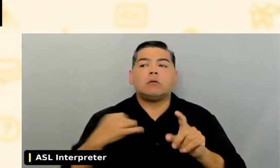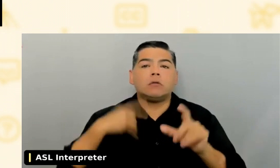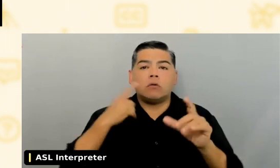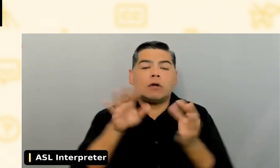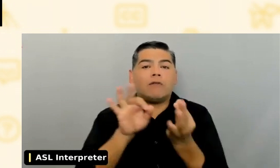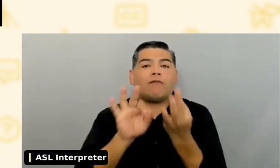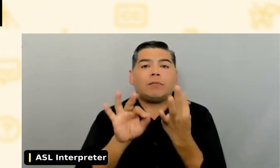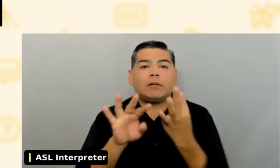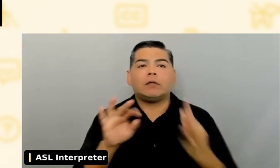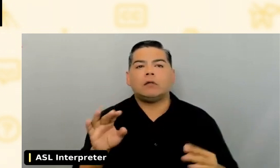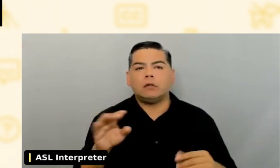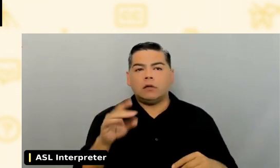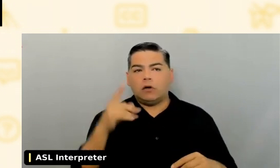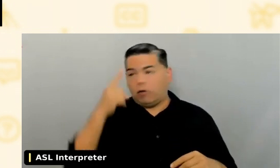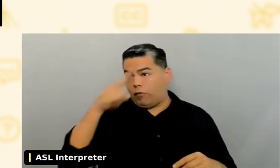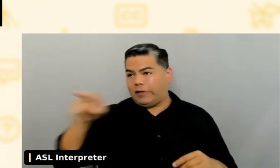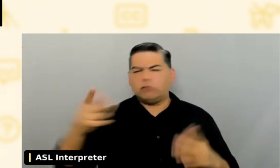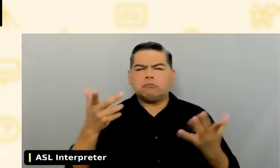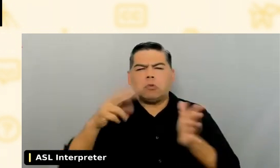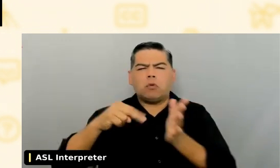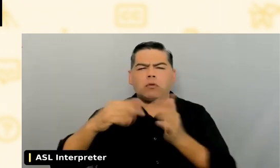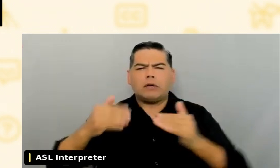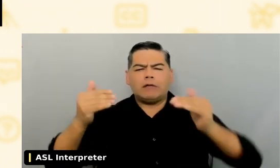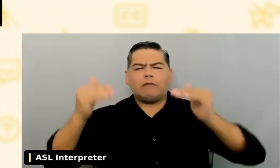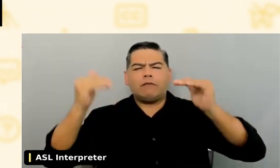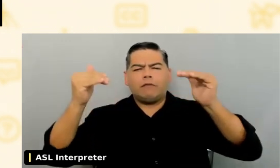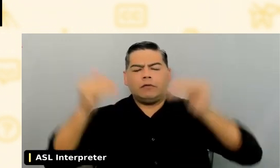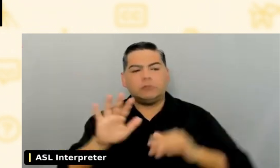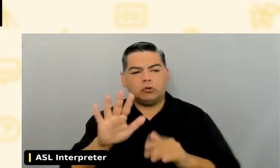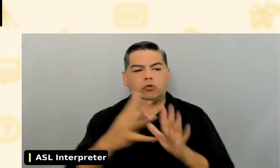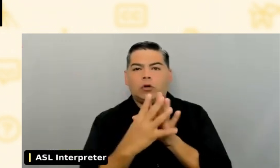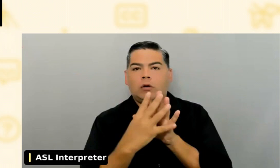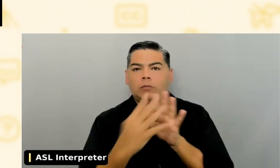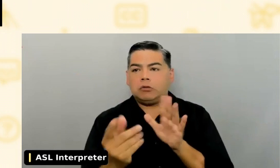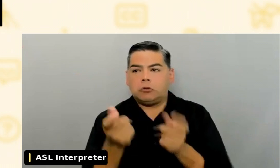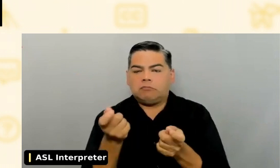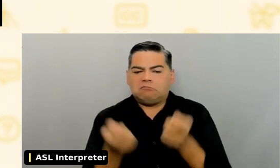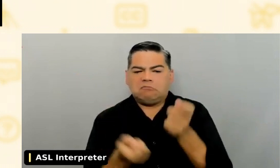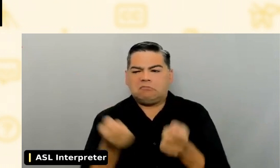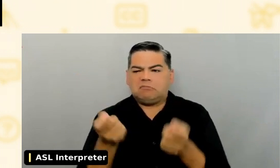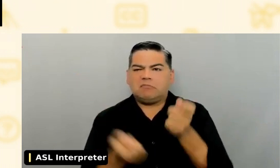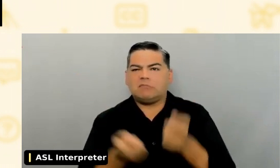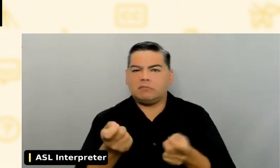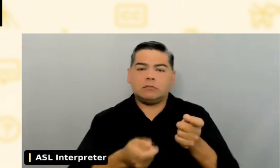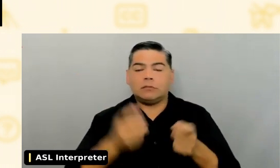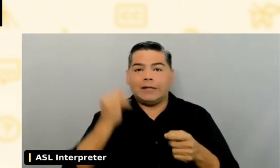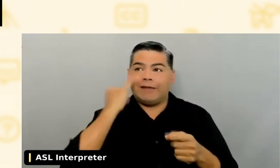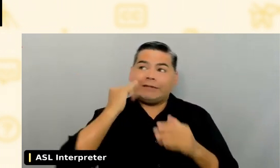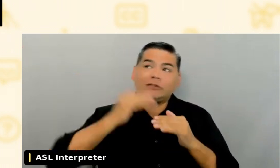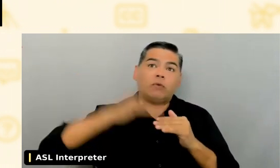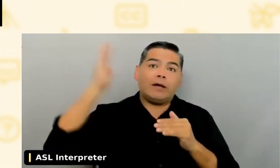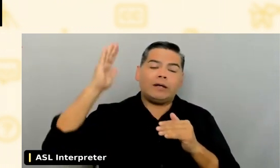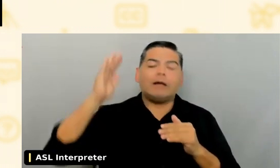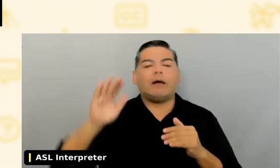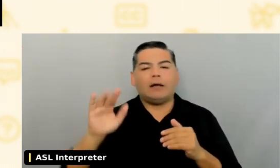on what reading level your copy is. So you can make adjustments. If it gets too high,